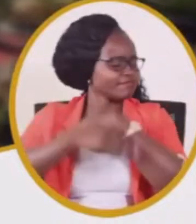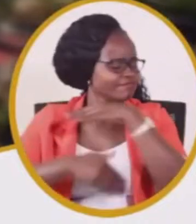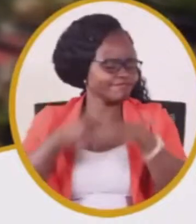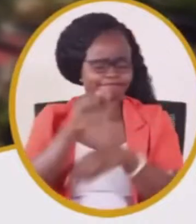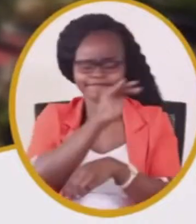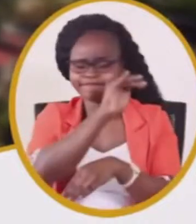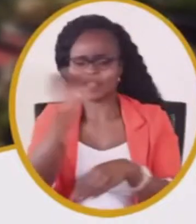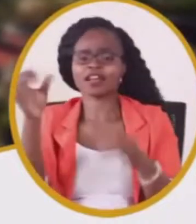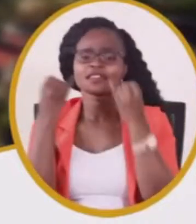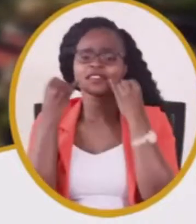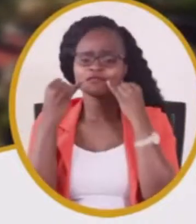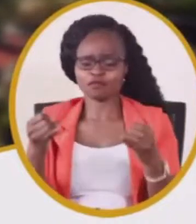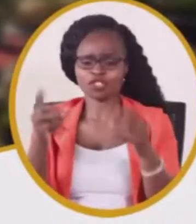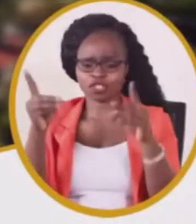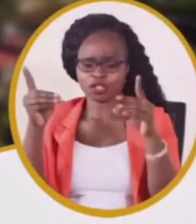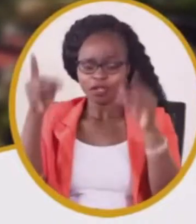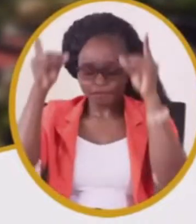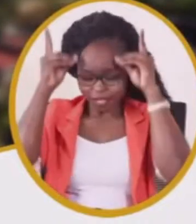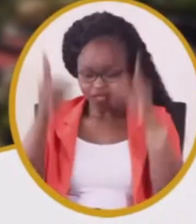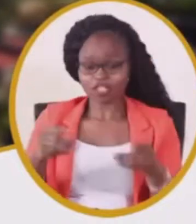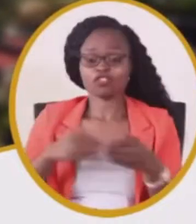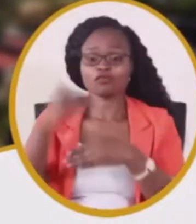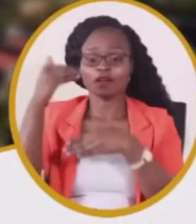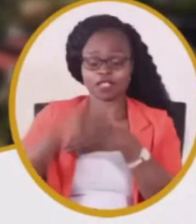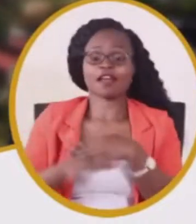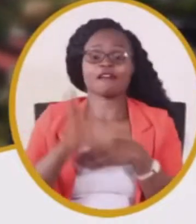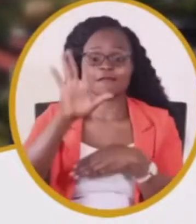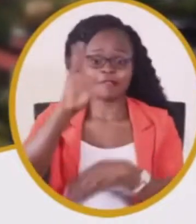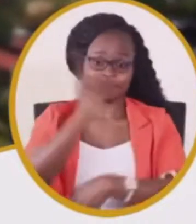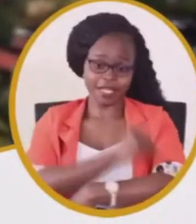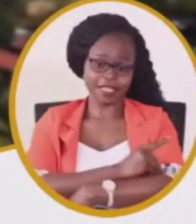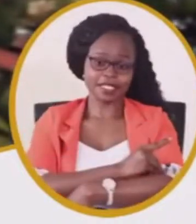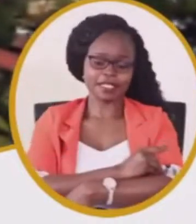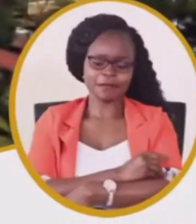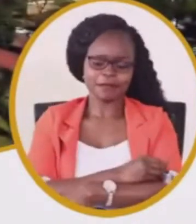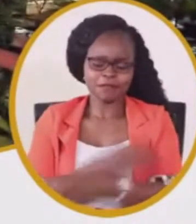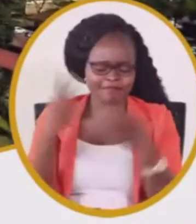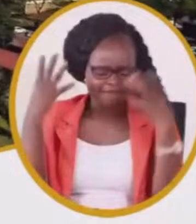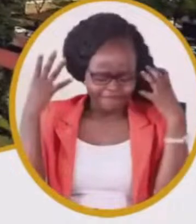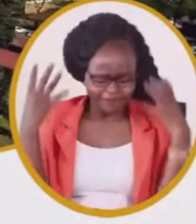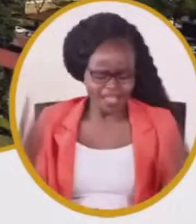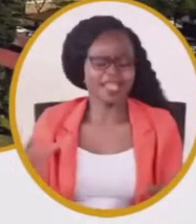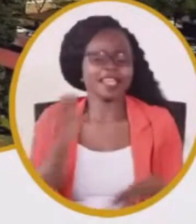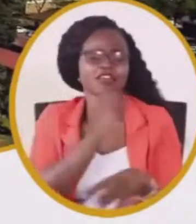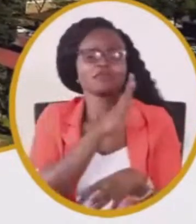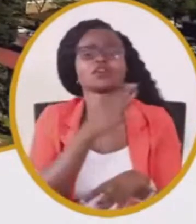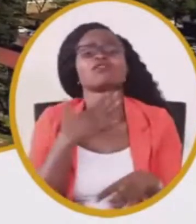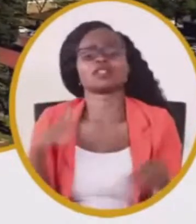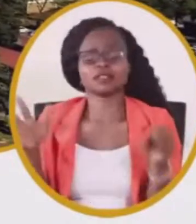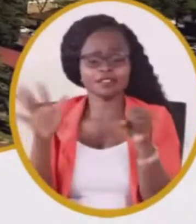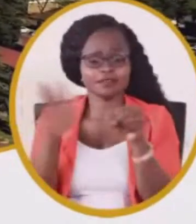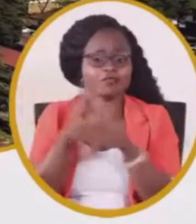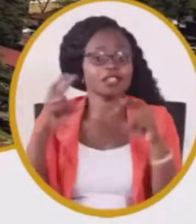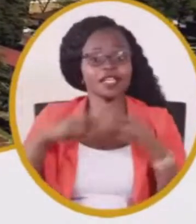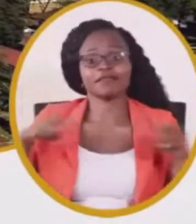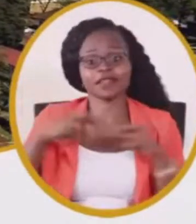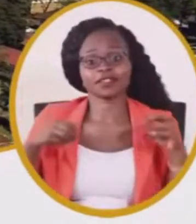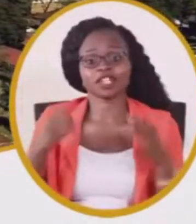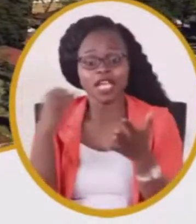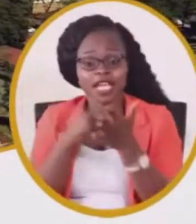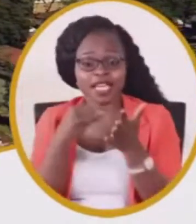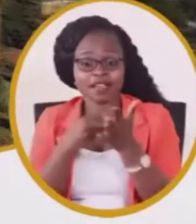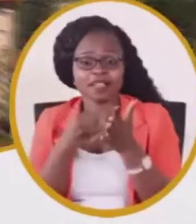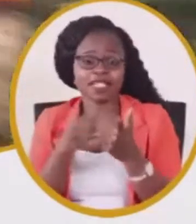a decision issued within 5 days thereafter. Complex complaints requiring full investigations,